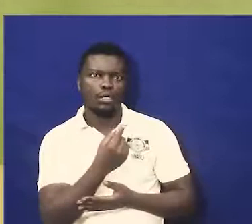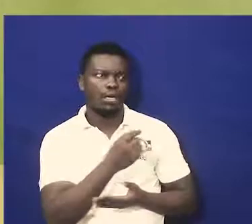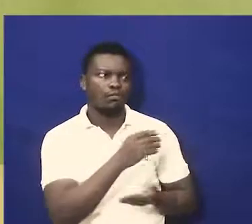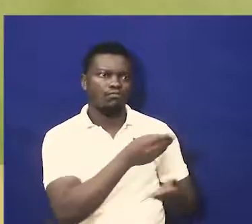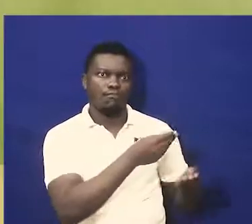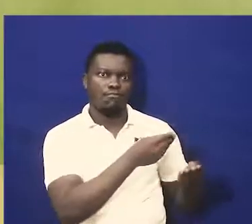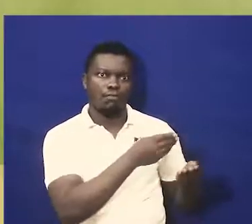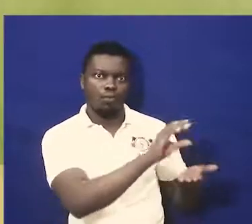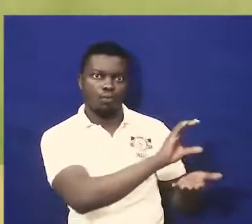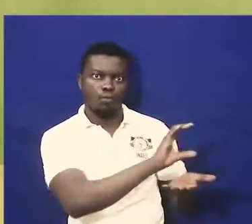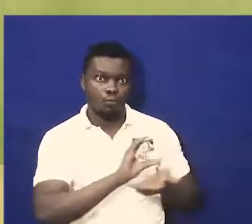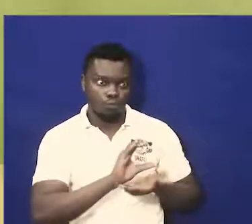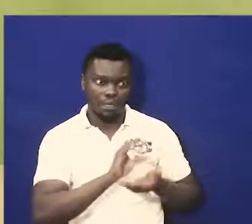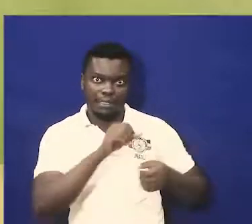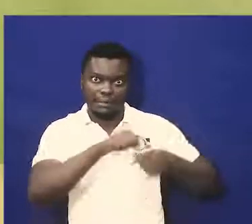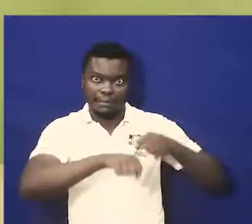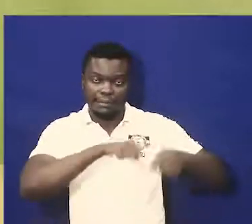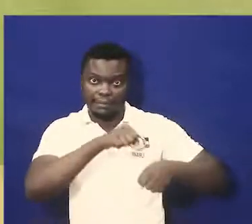a loss.